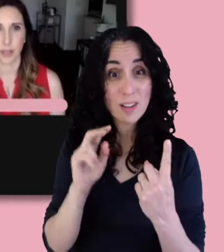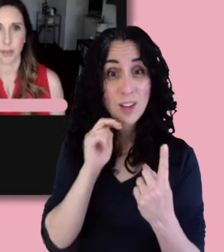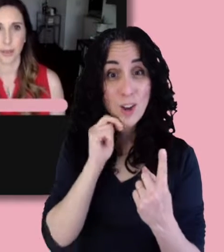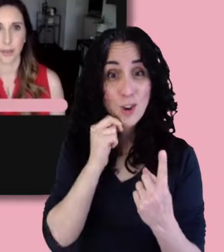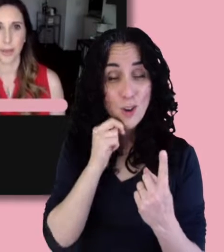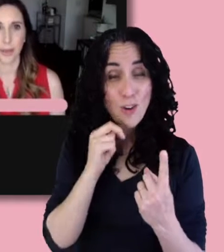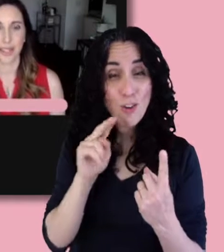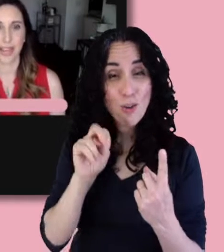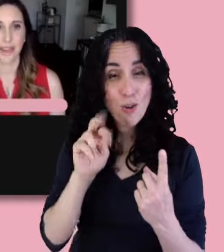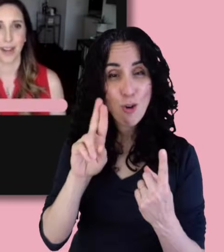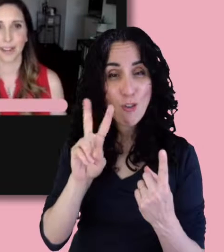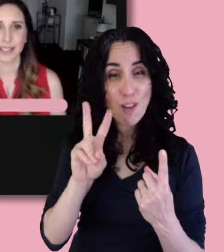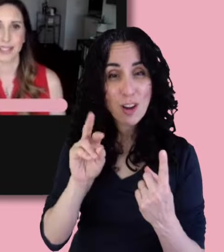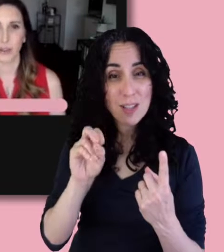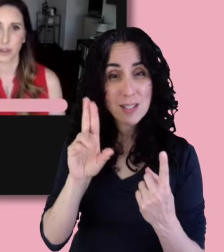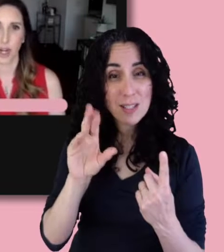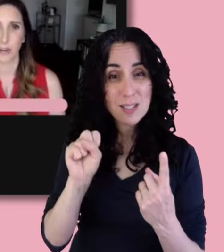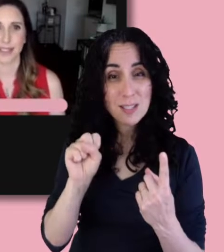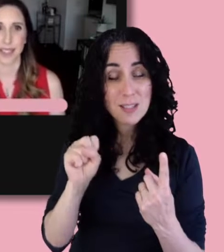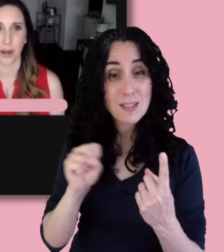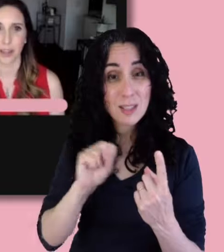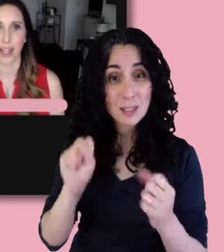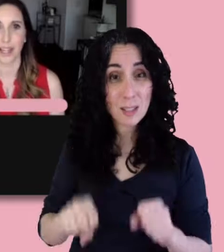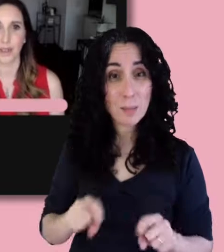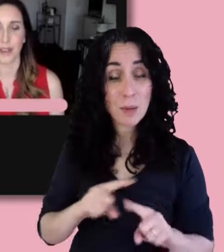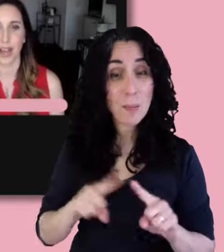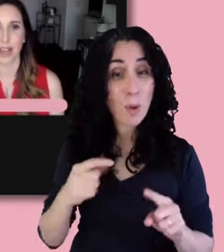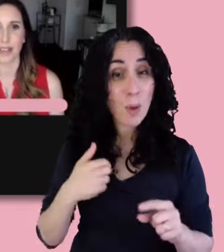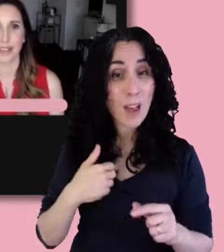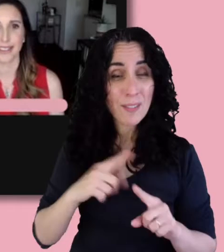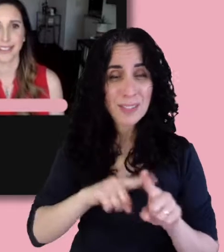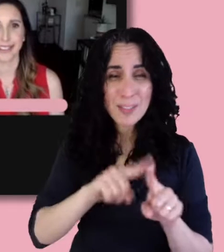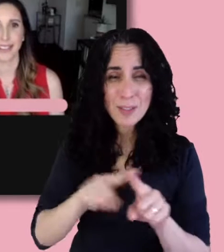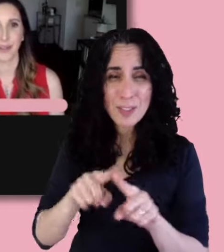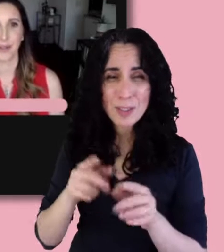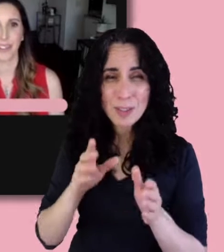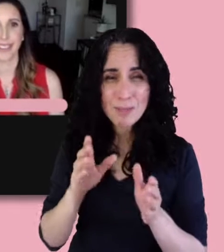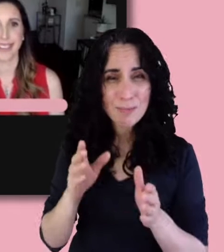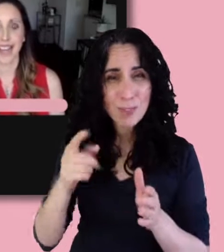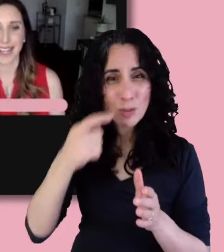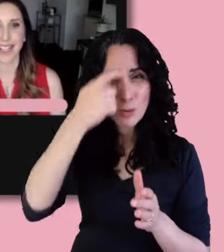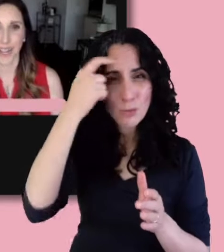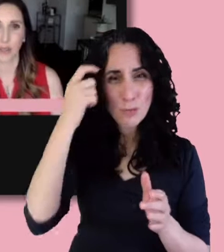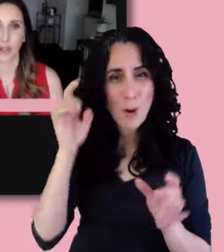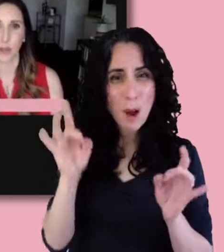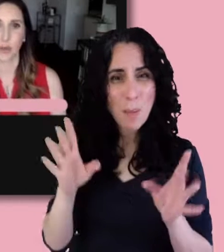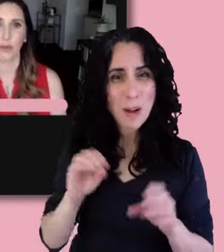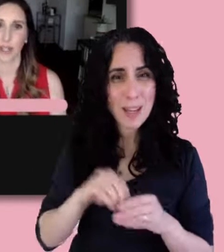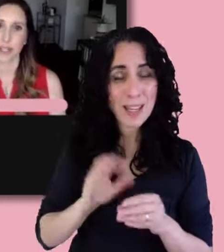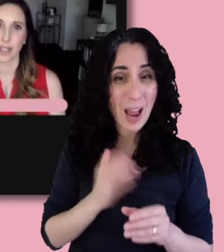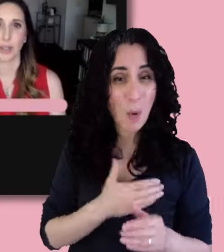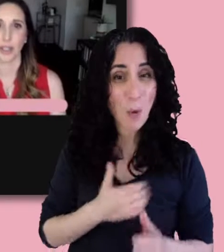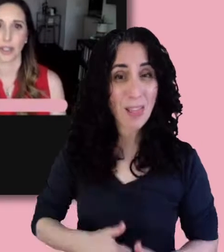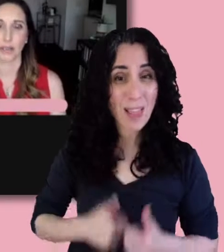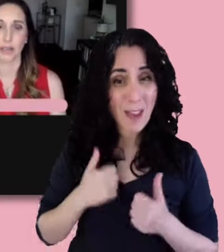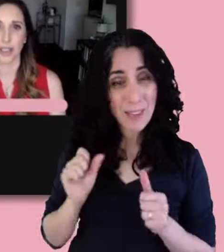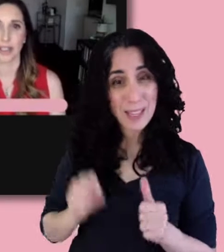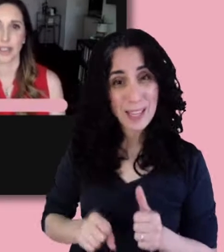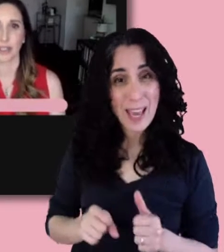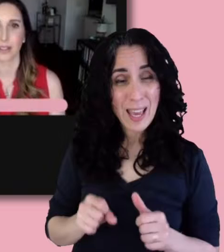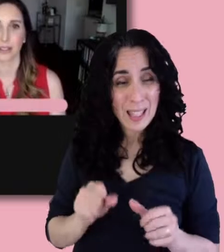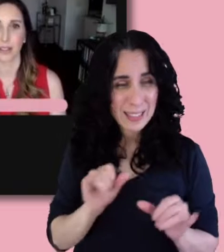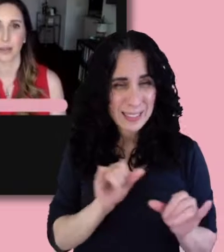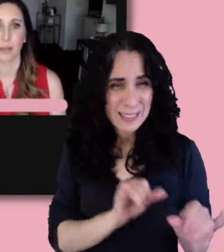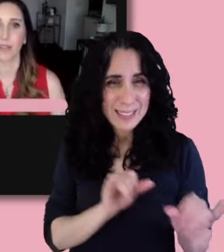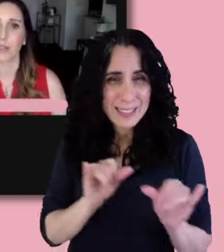system, but we have all of these little traumas in our lives that, can echo very similar feelings